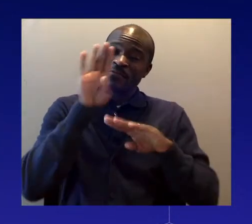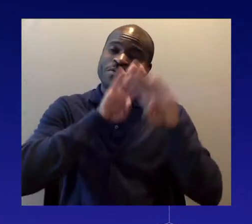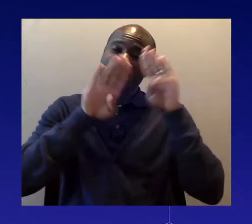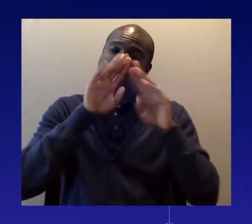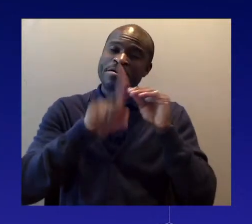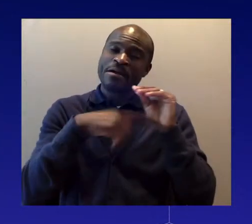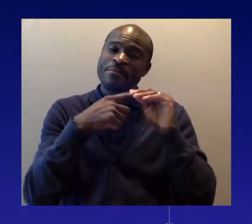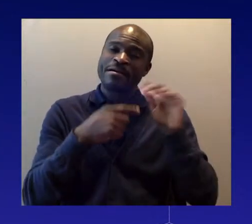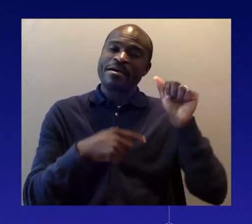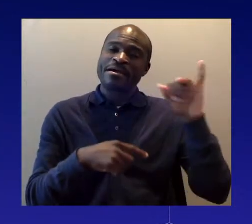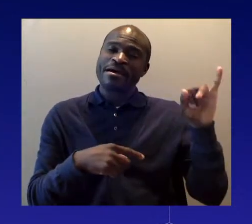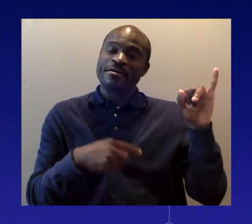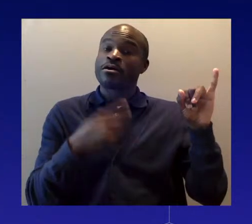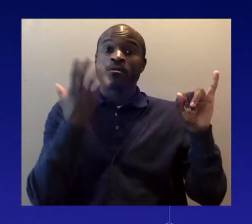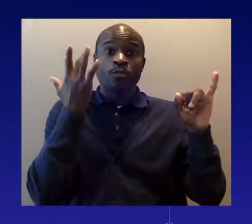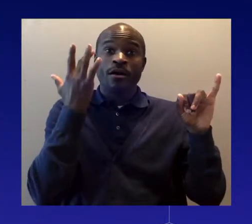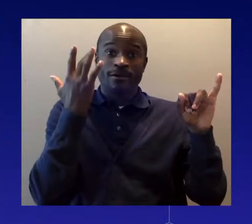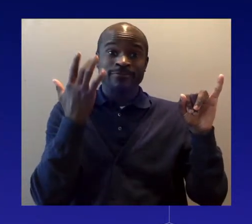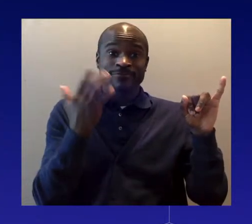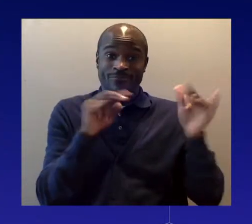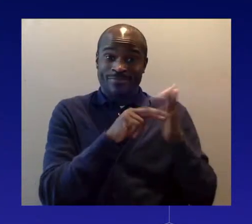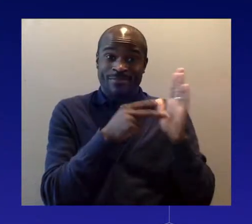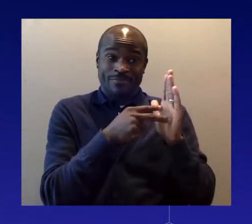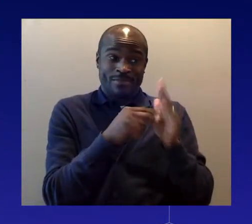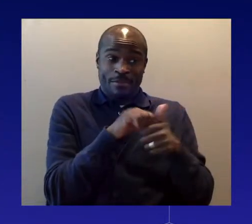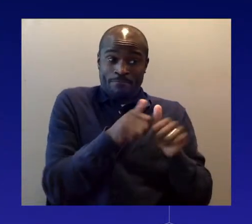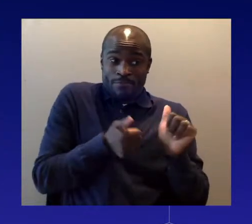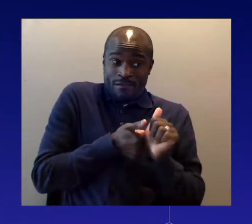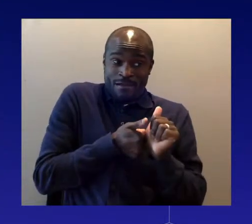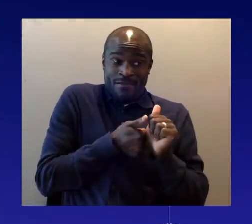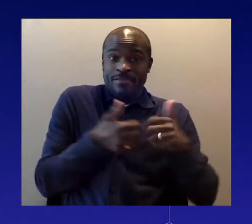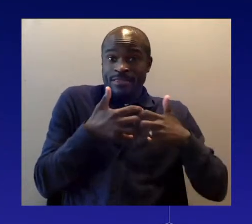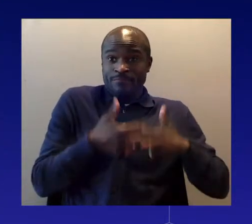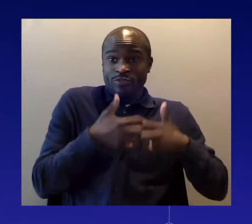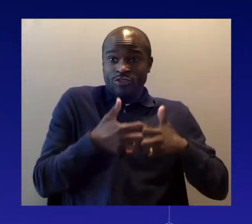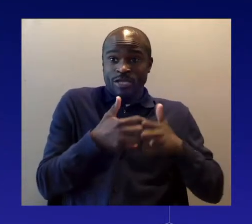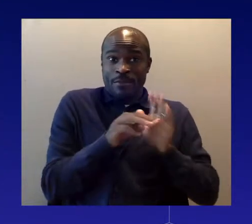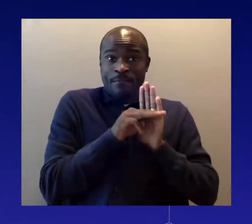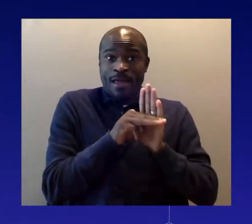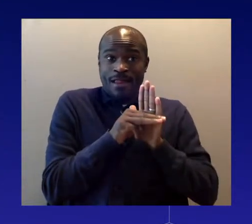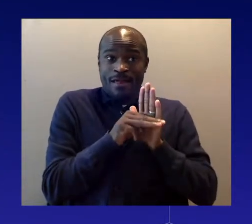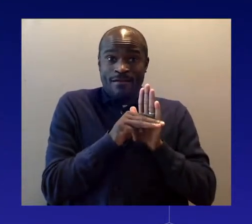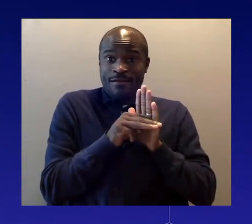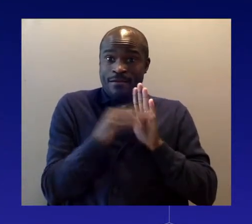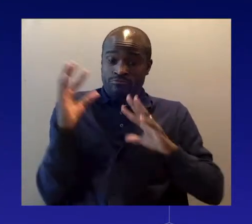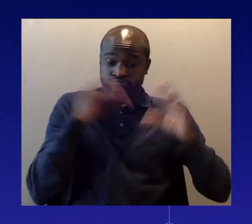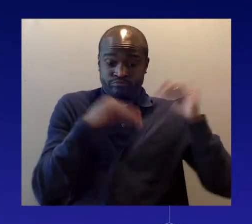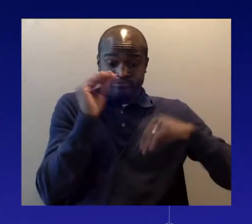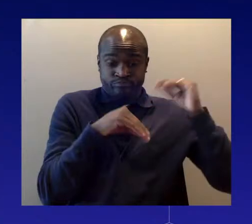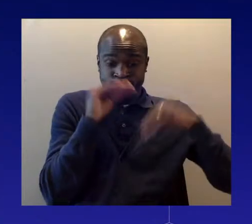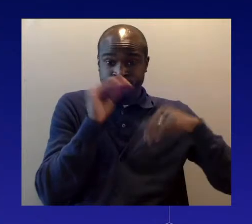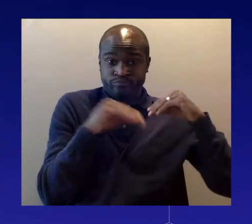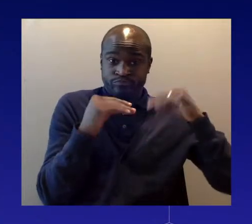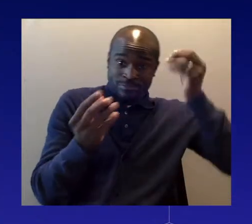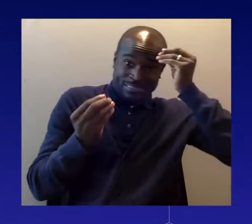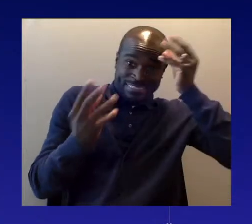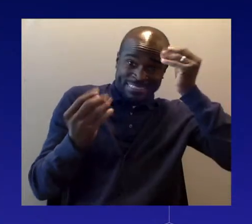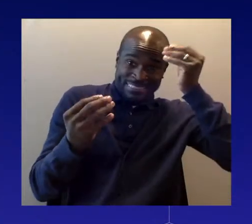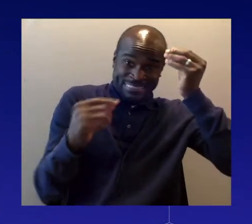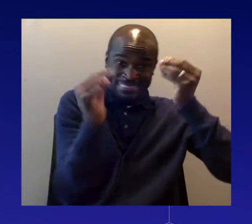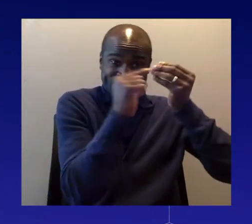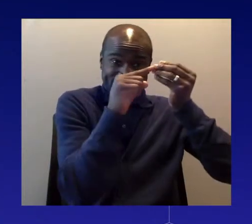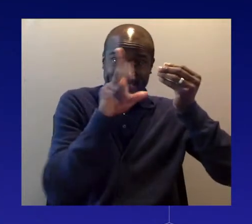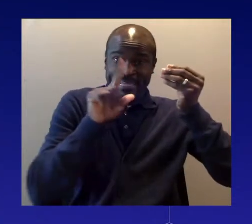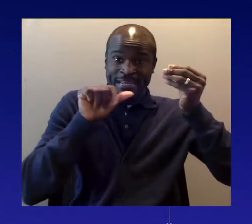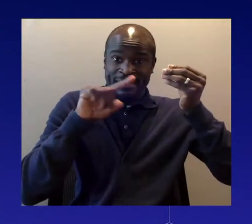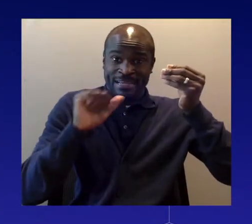diversity. And as a result, they're going to just perpetuate some of the discrimination that we already have in healthcare,